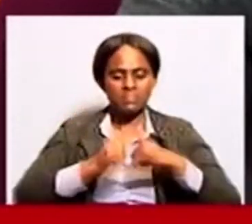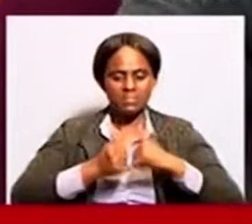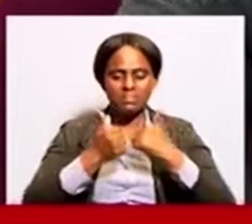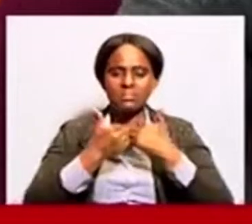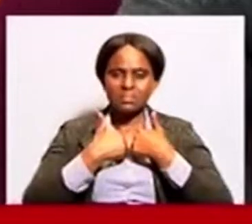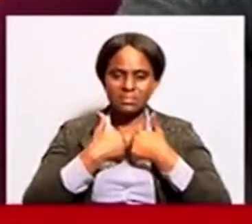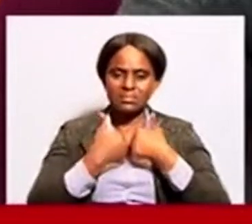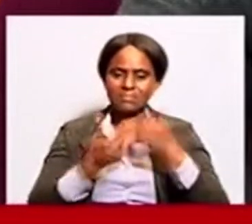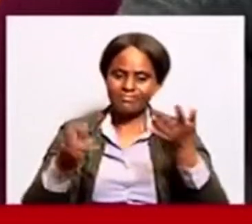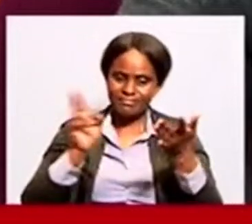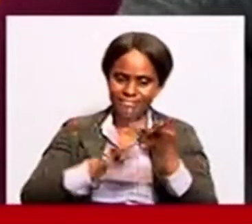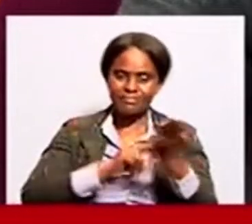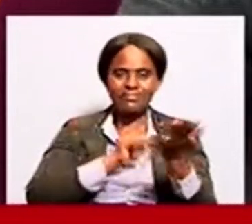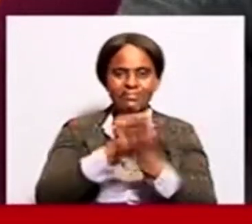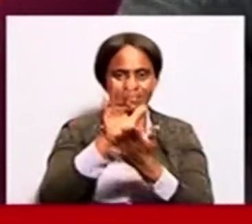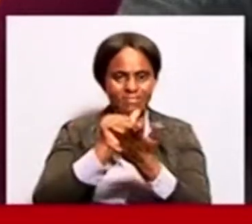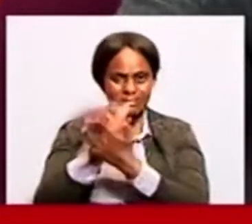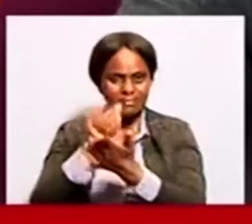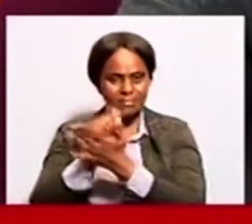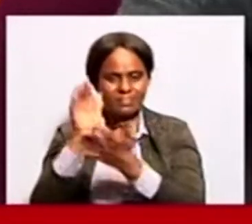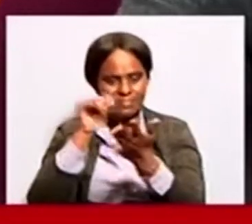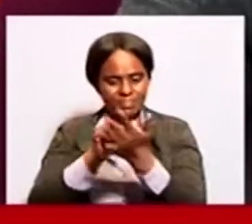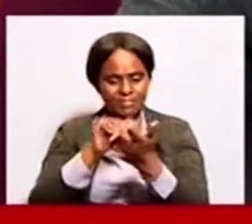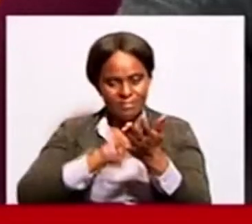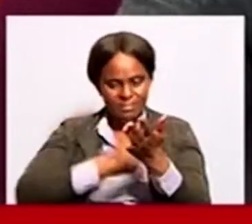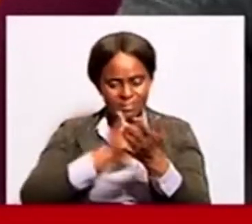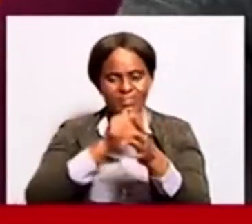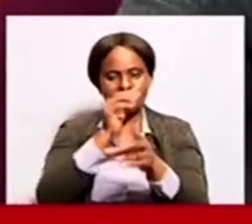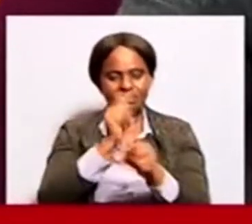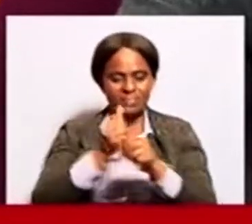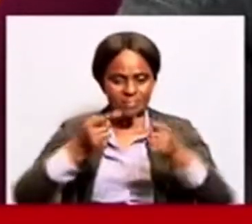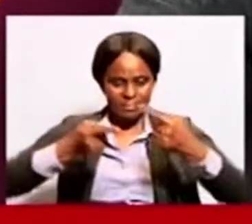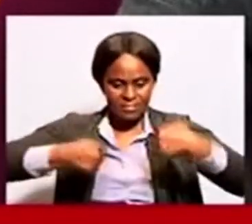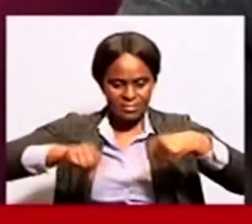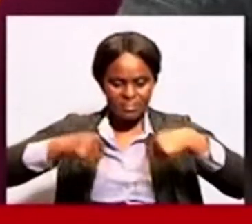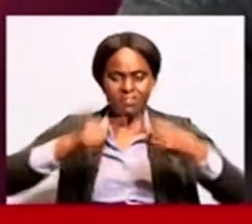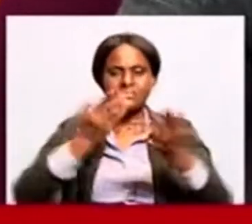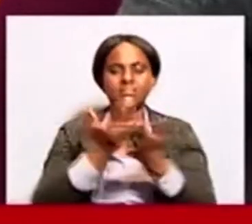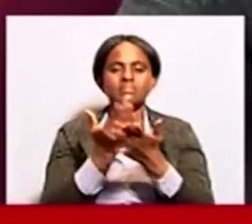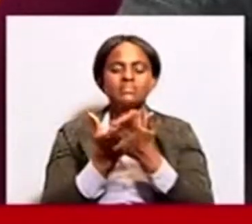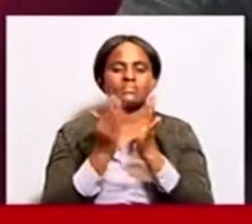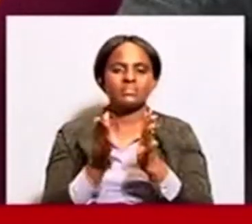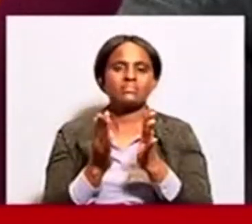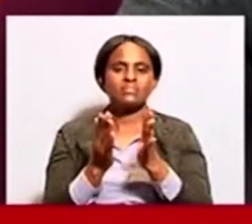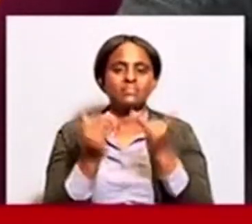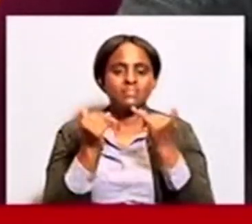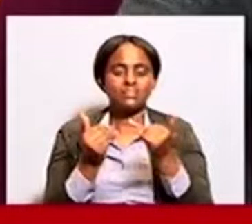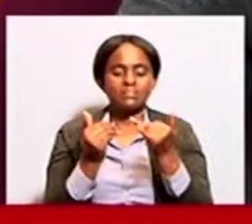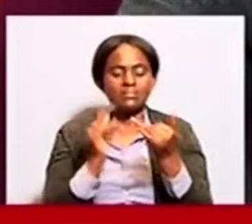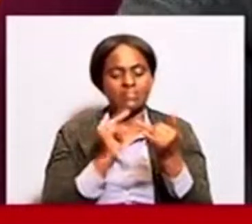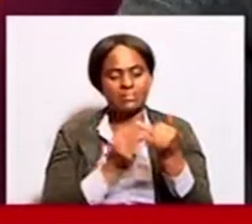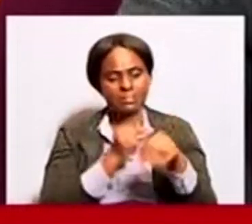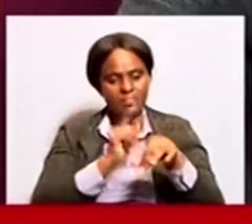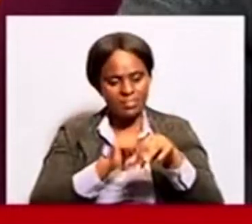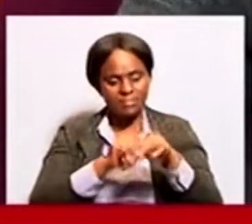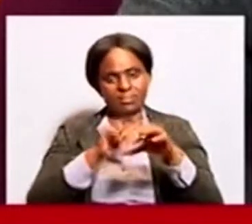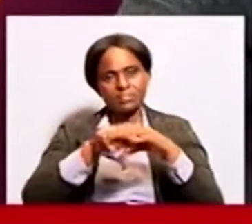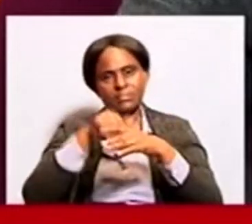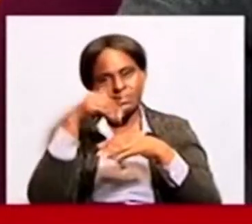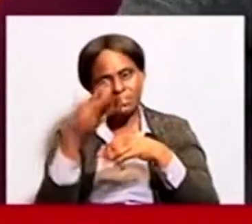to re-advertise again so that we get local bidders. So it took us time actually